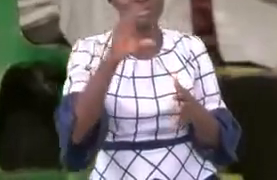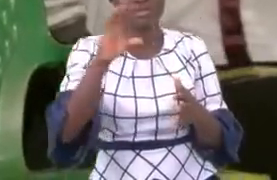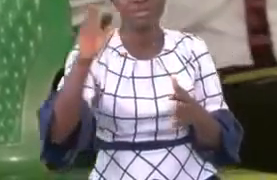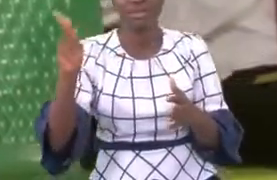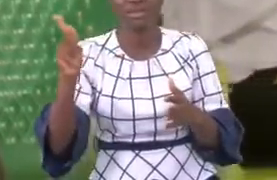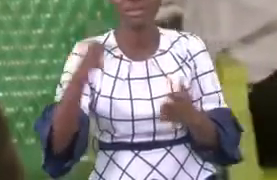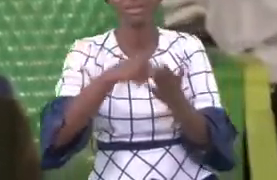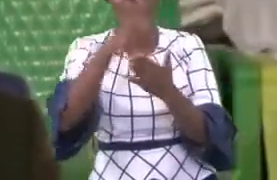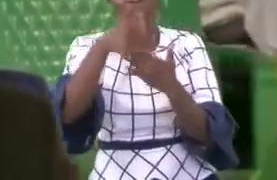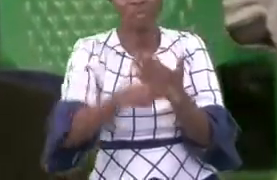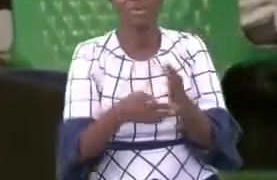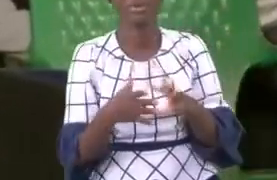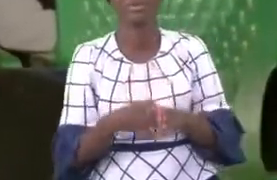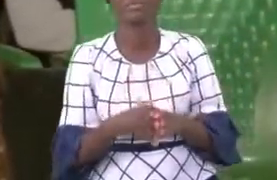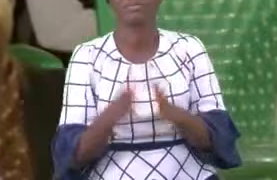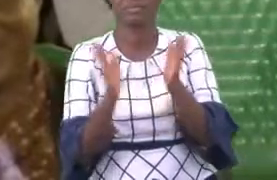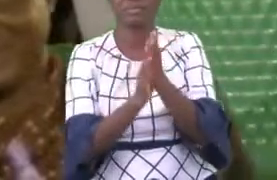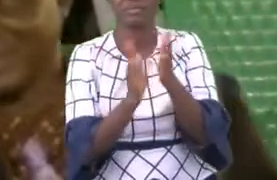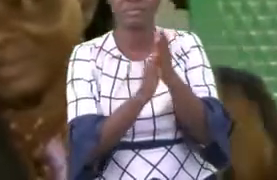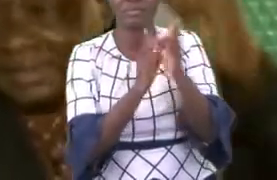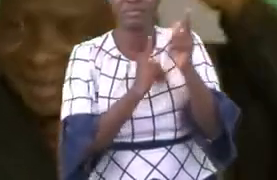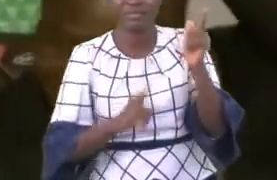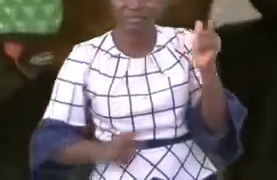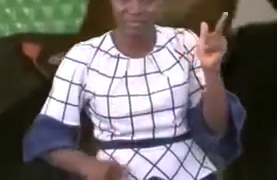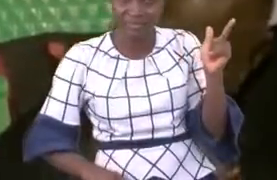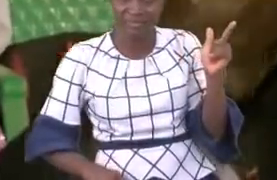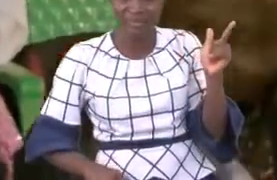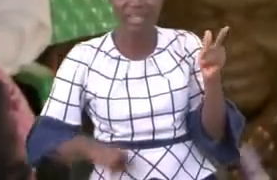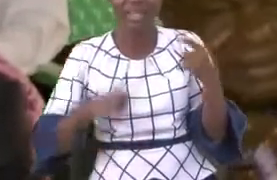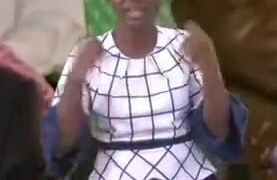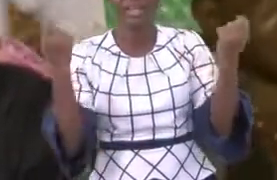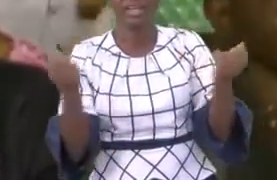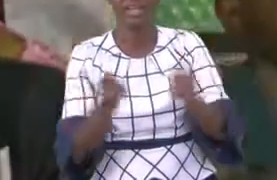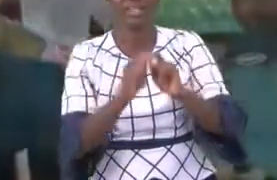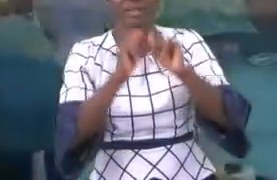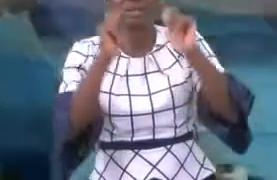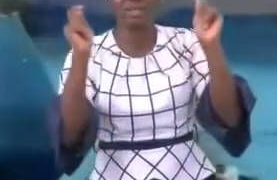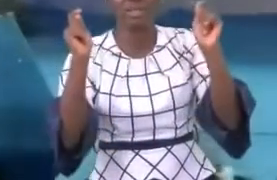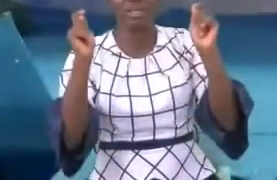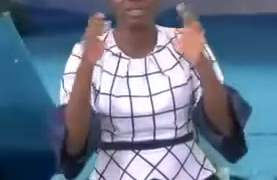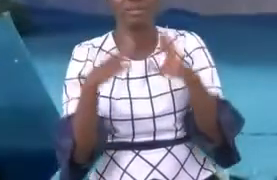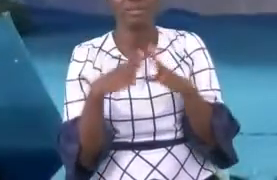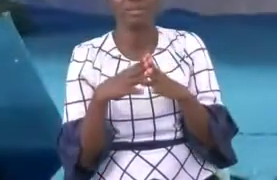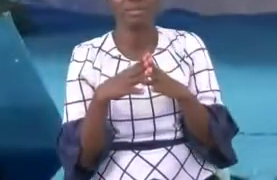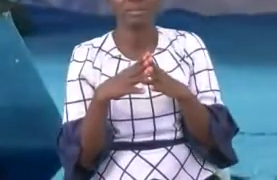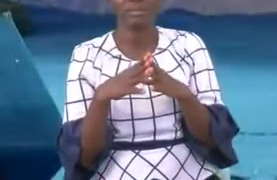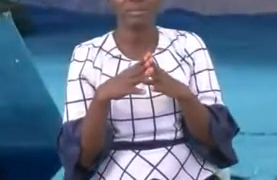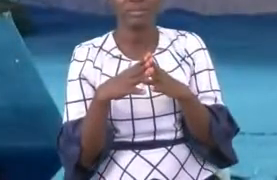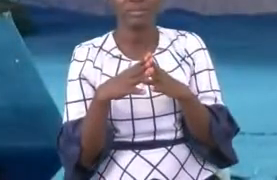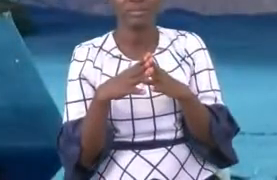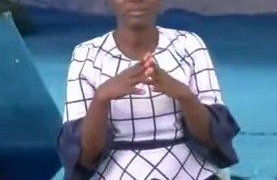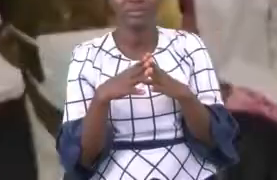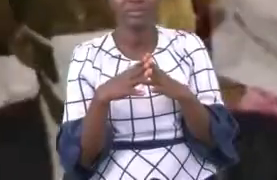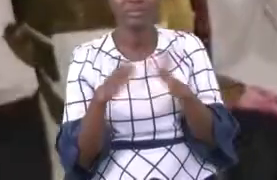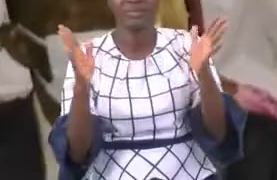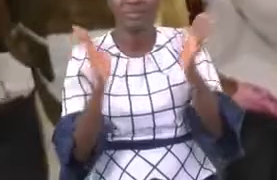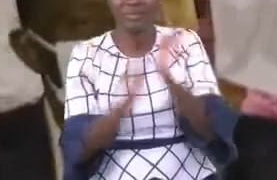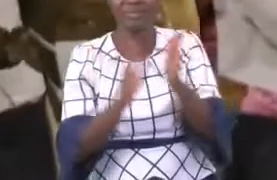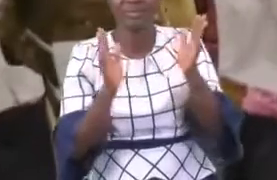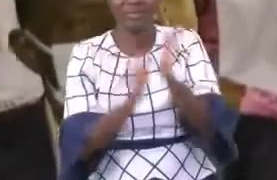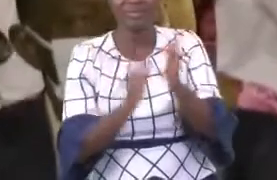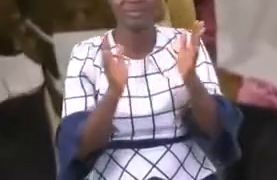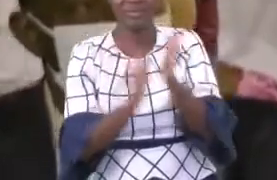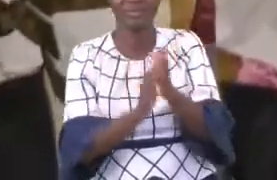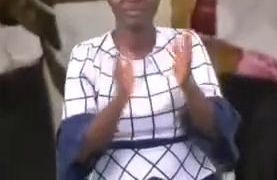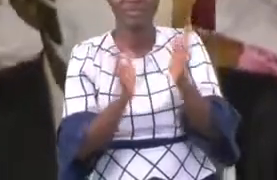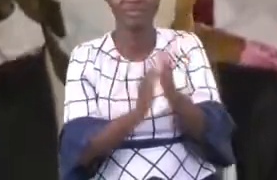Praise the Lord. I thought you'd clap so that the next testimony will be coming